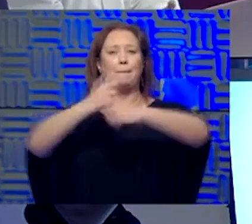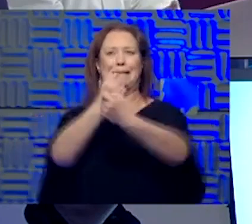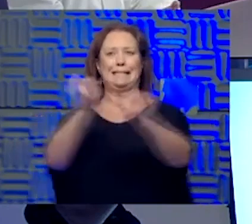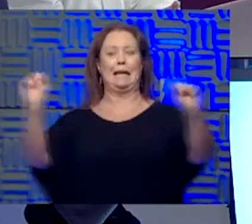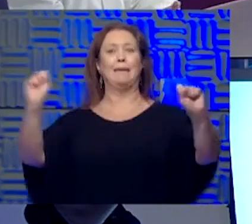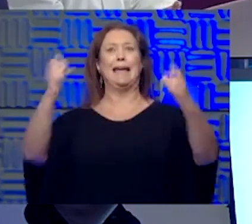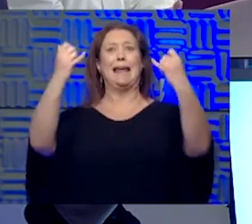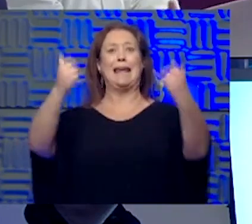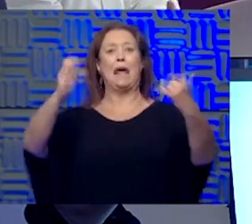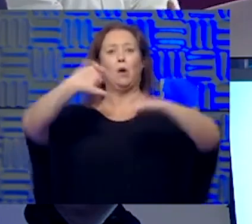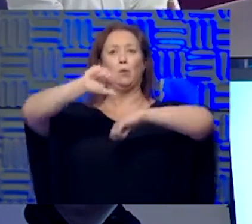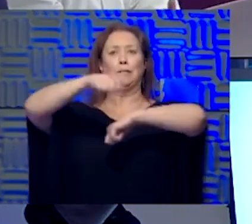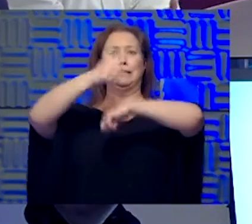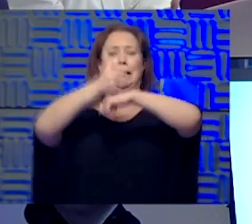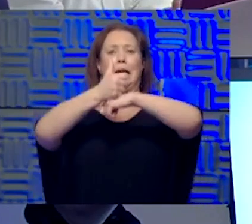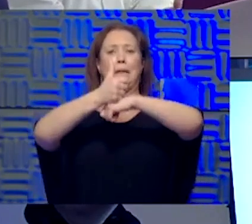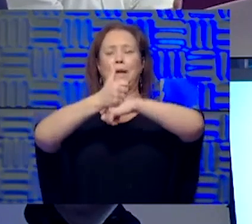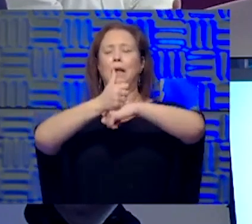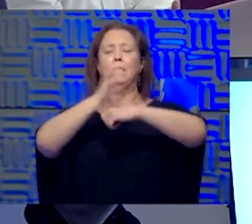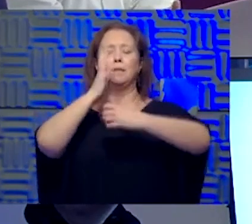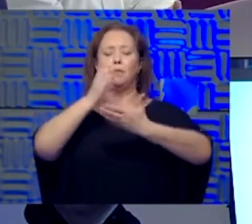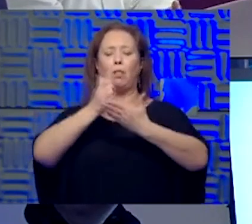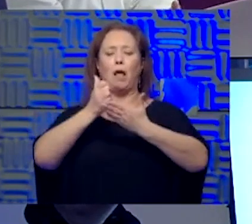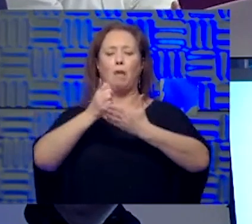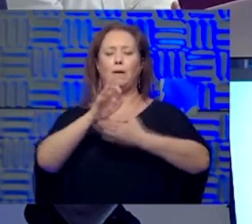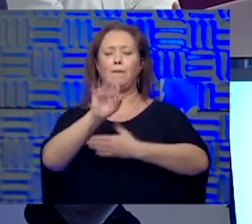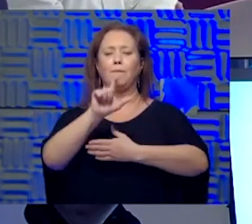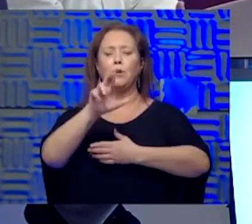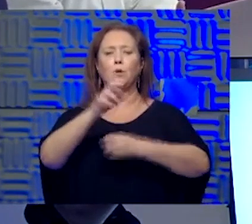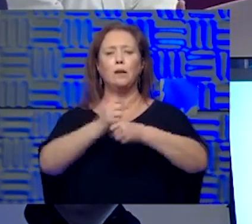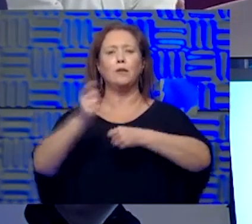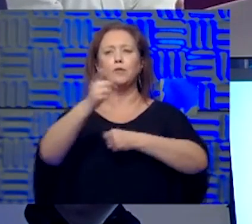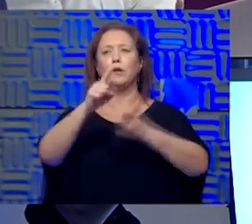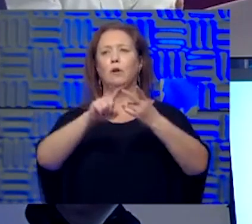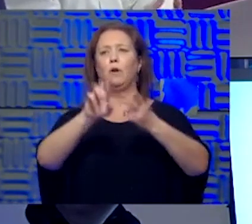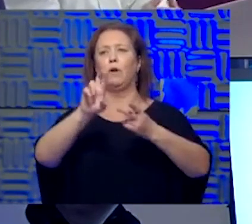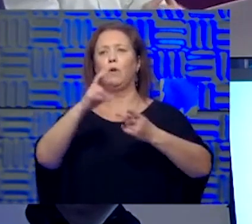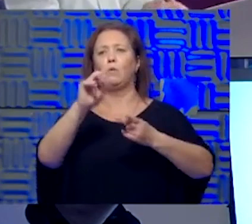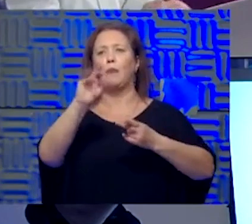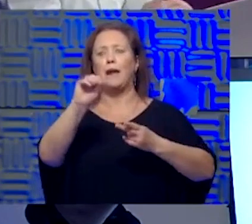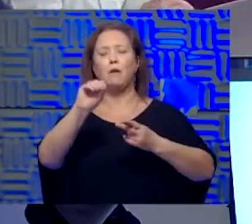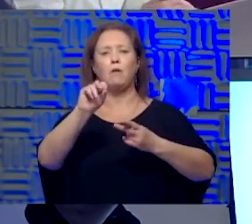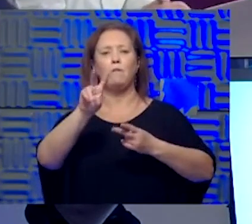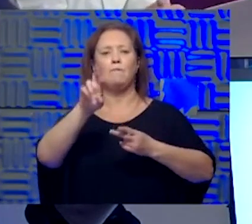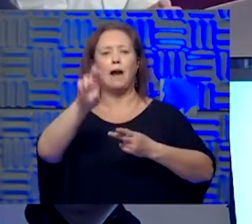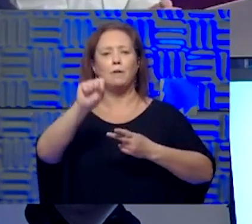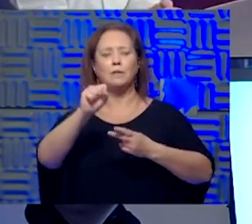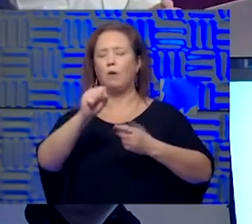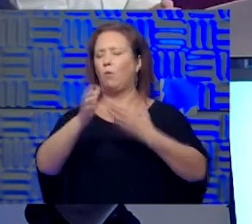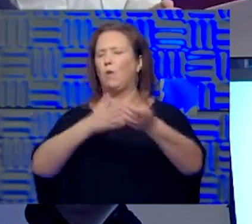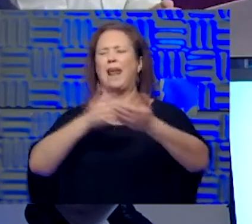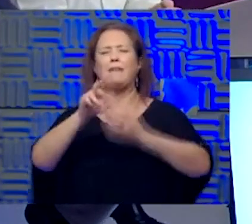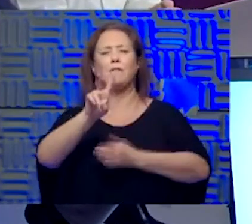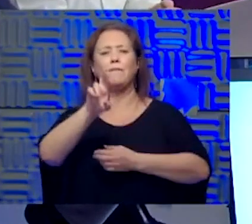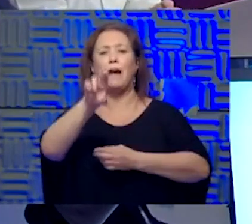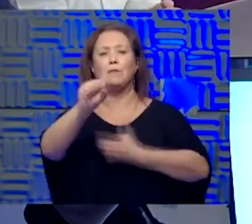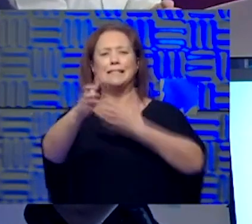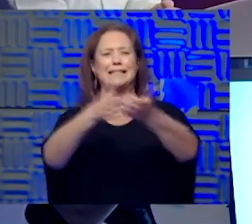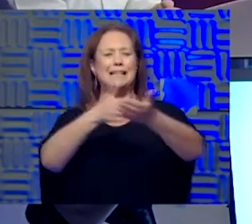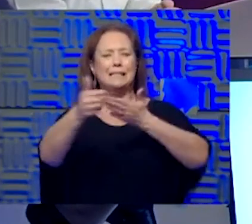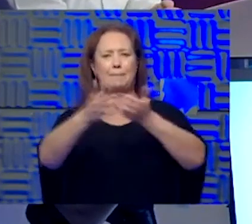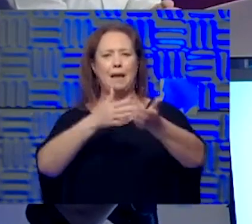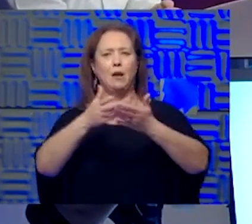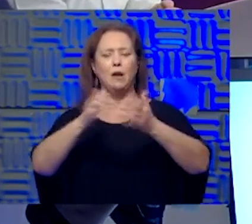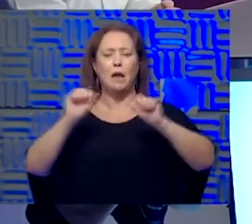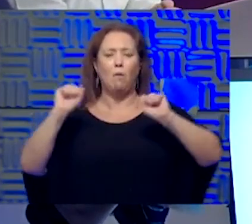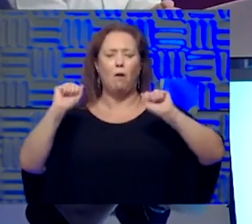in place now will help us during influenza season or during rhinovirus season or whatchamacallit virus. It doesn't matter. It's